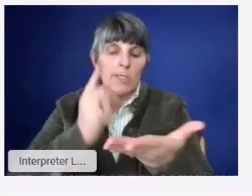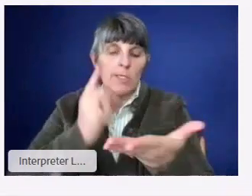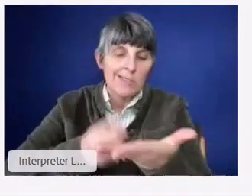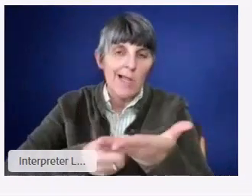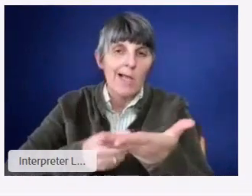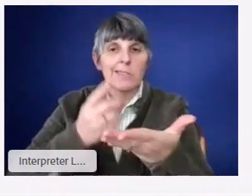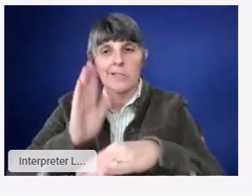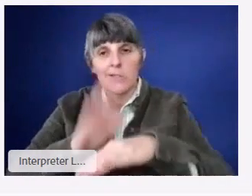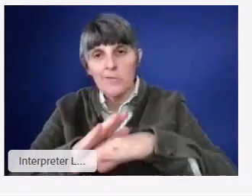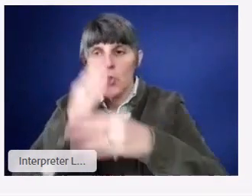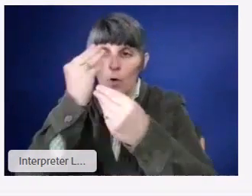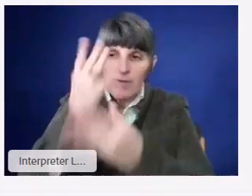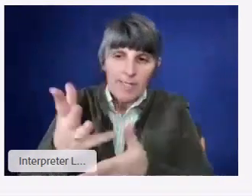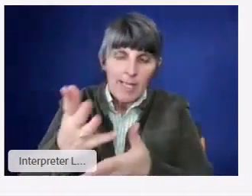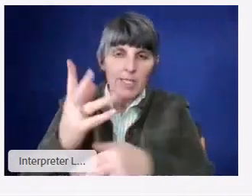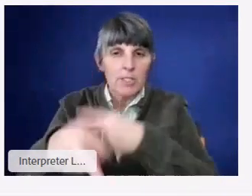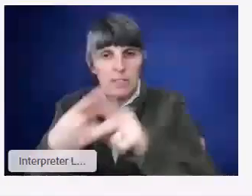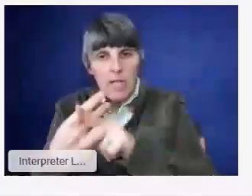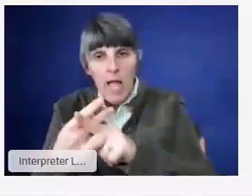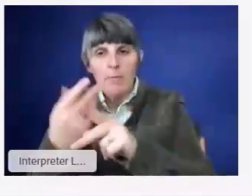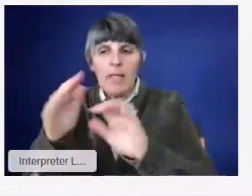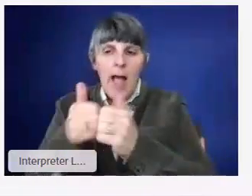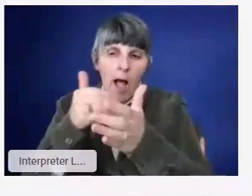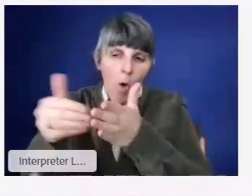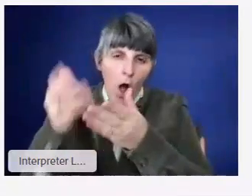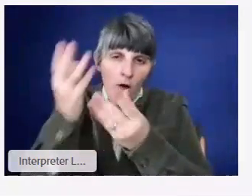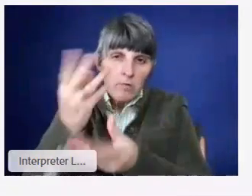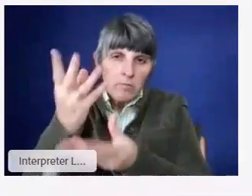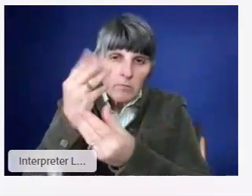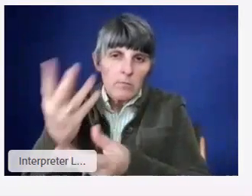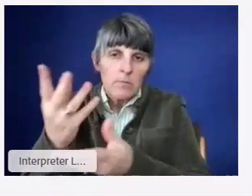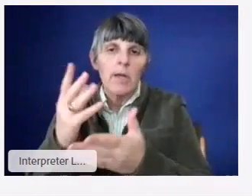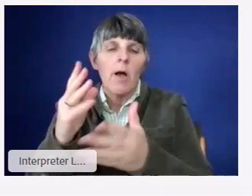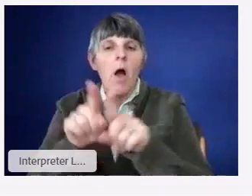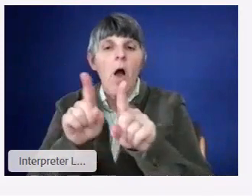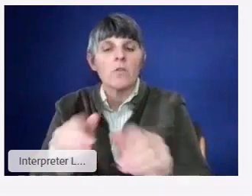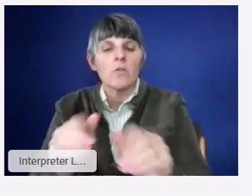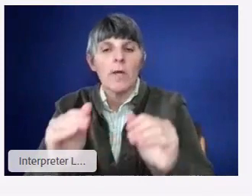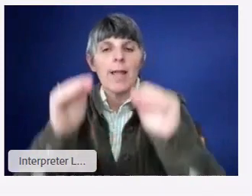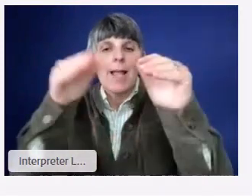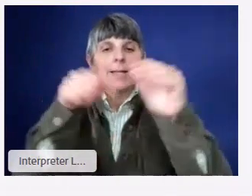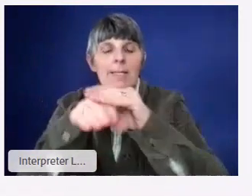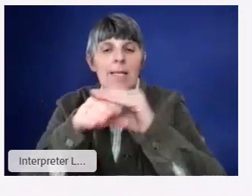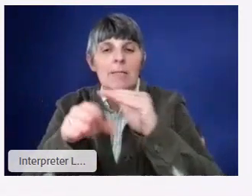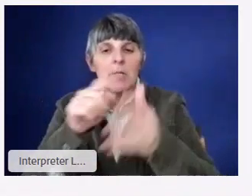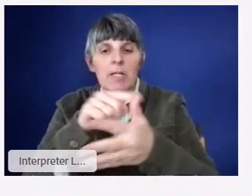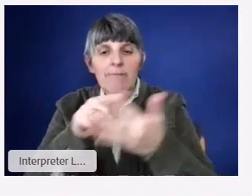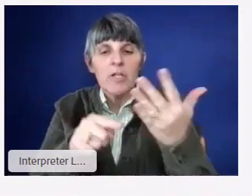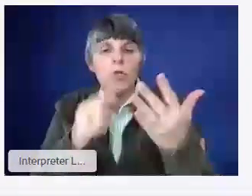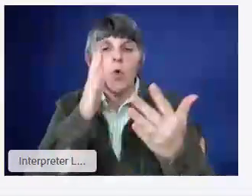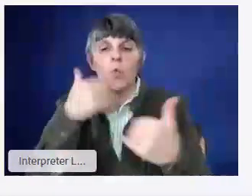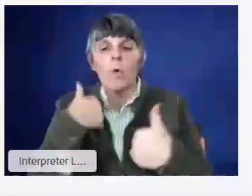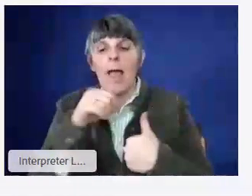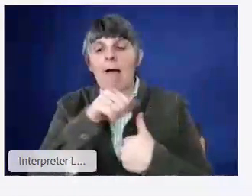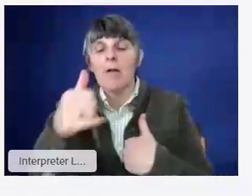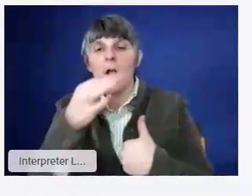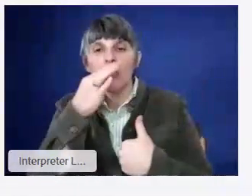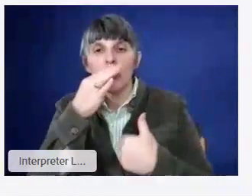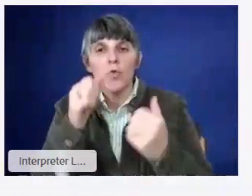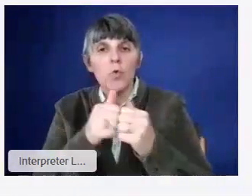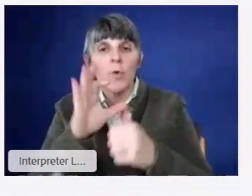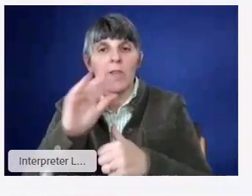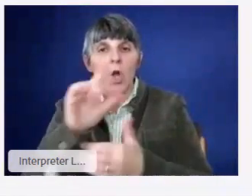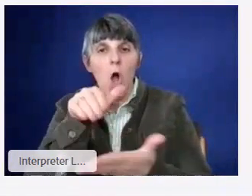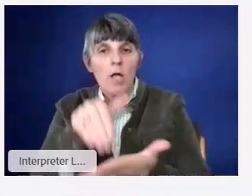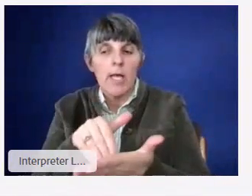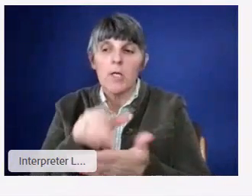types and frequencies, as well as enhanced accessibility features. We'll hold another soon with the call center to